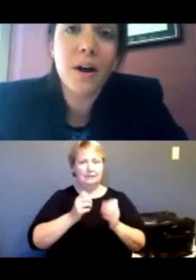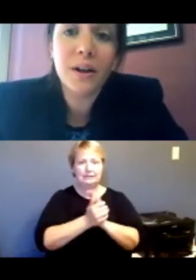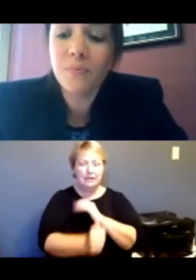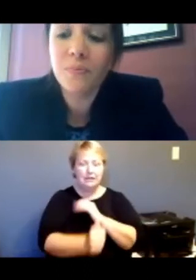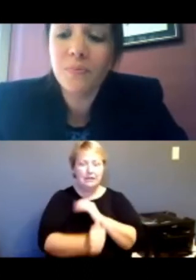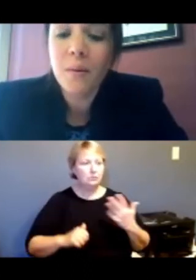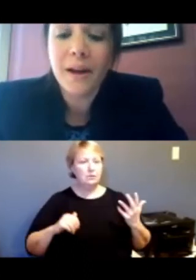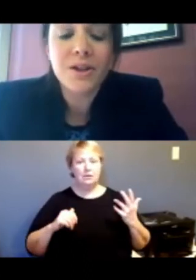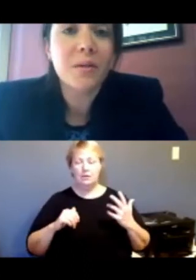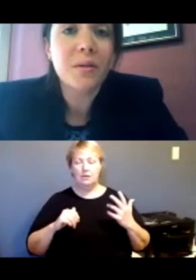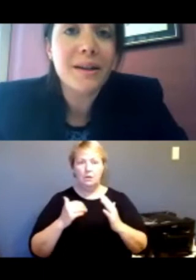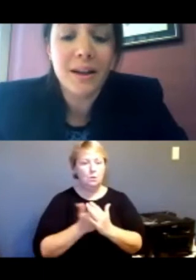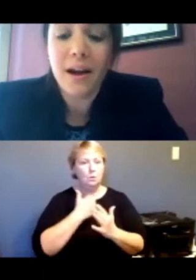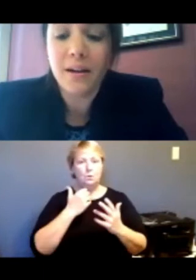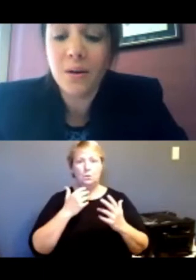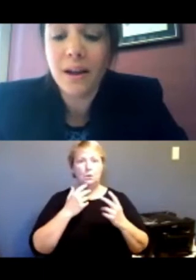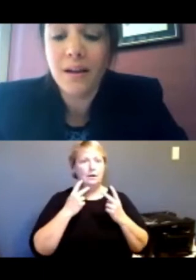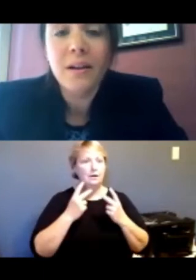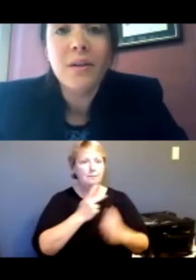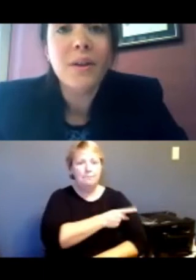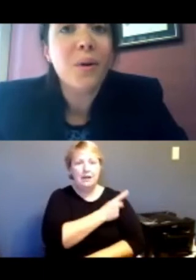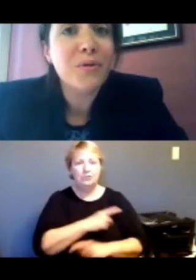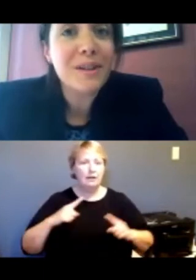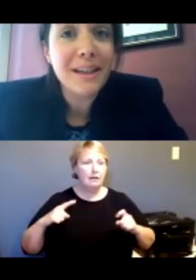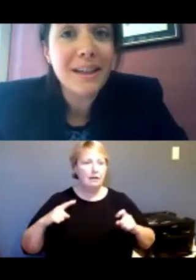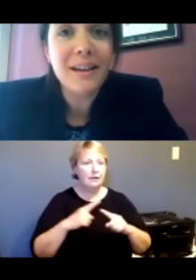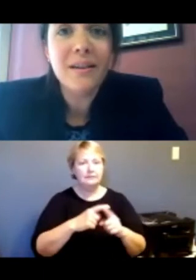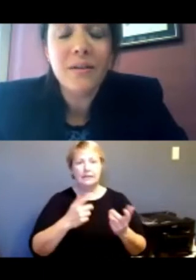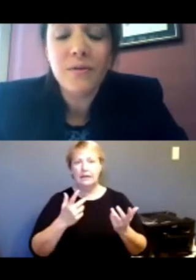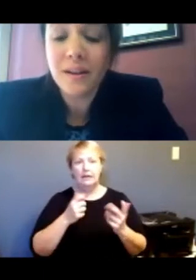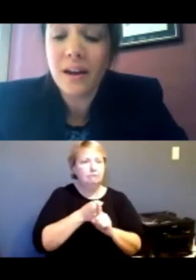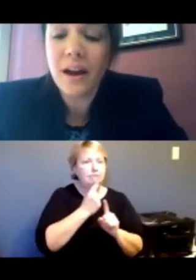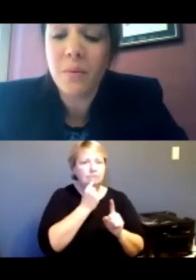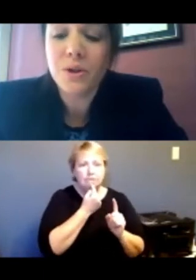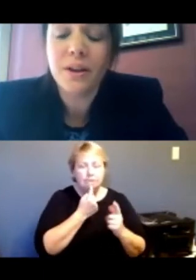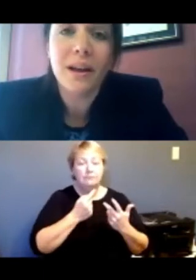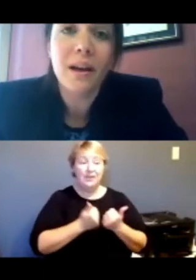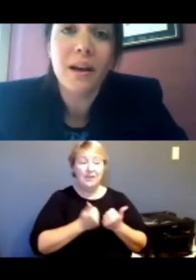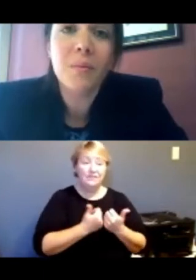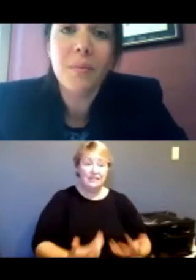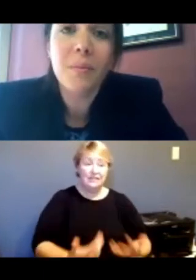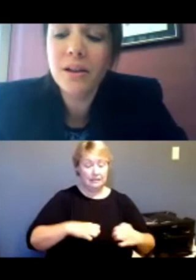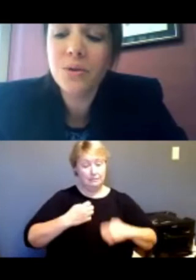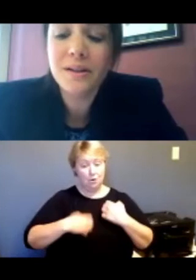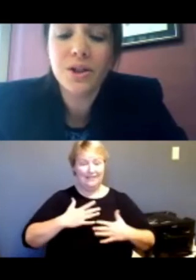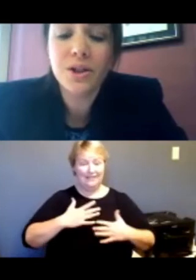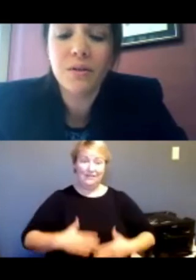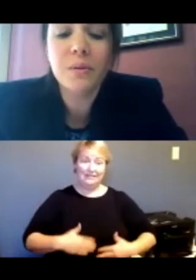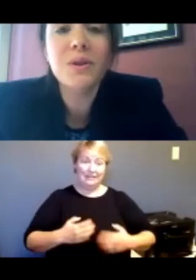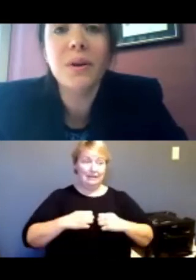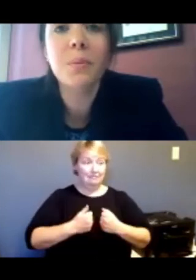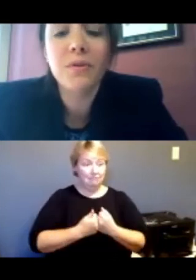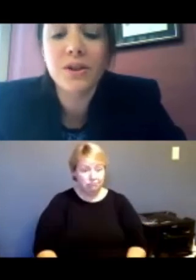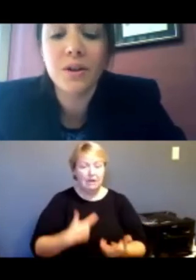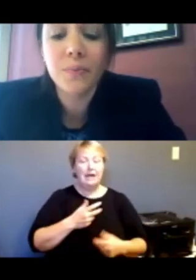clinical volume, patient complexity and acuity, their own fatigue, physically and emotionally, and are making the transition from